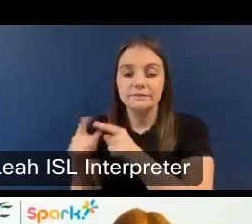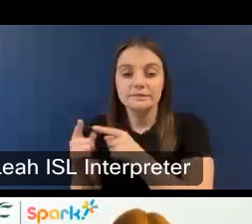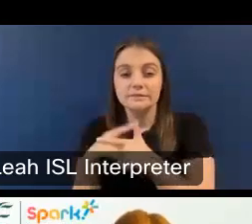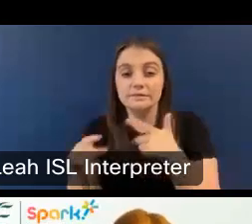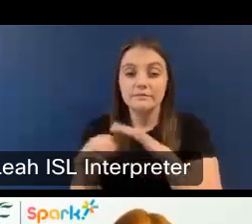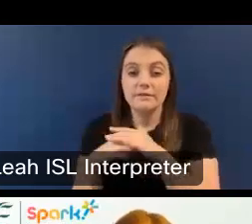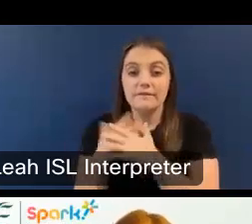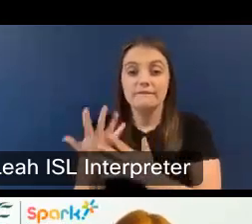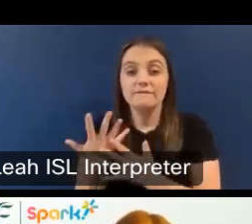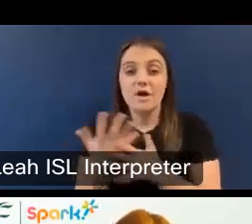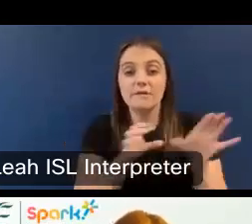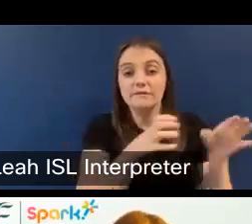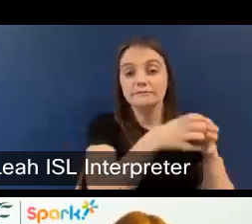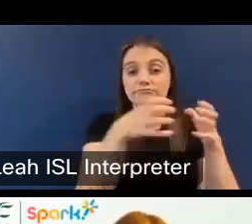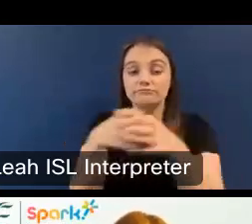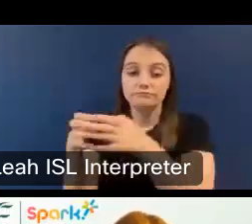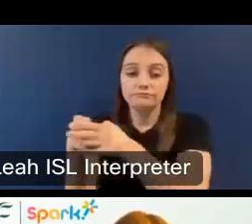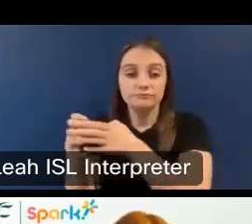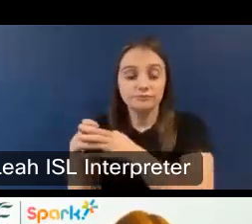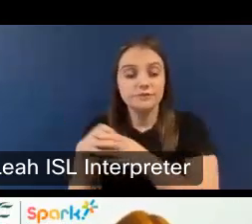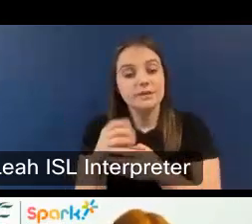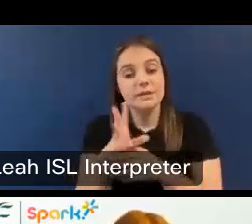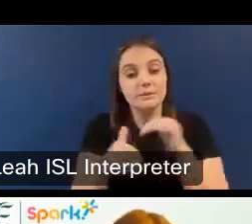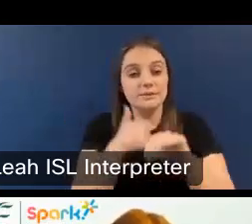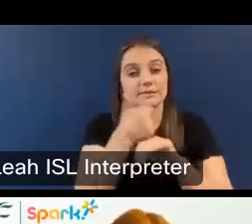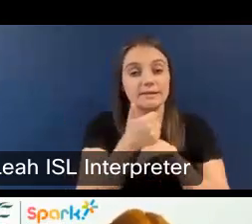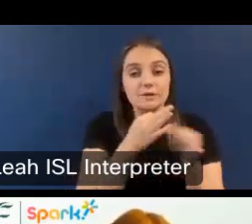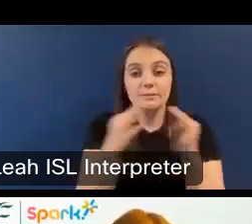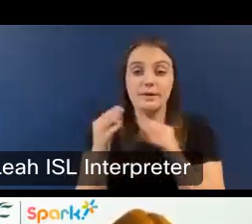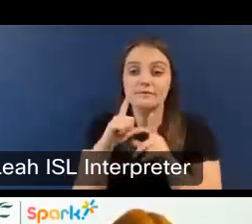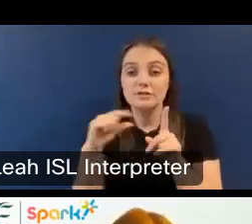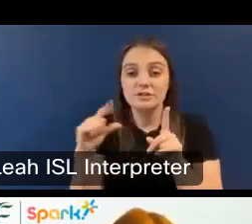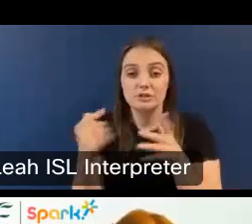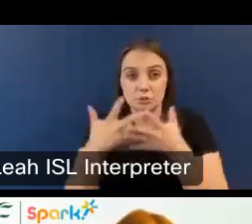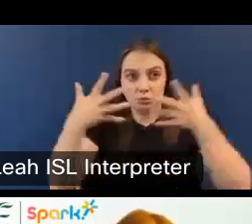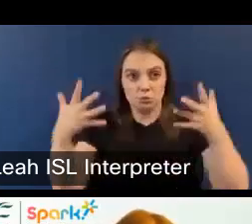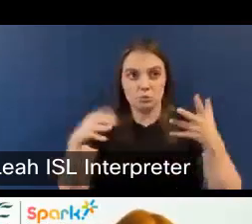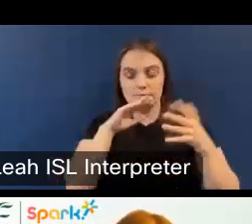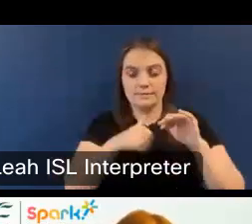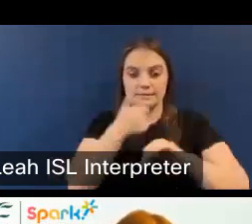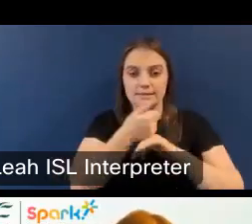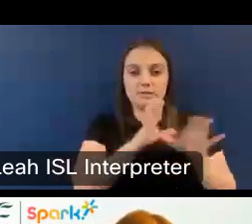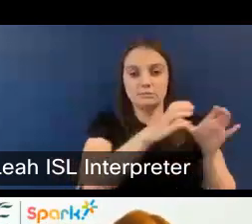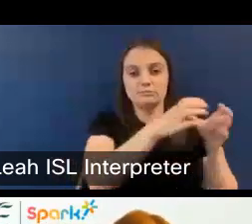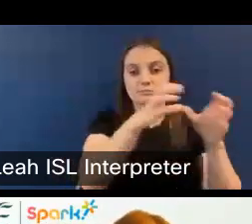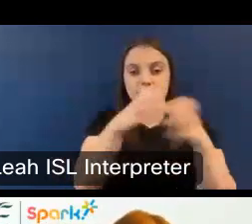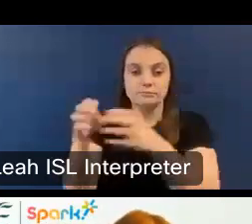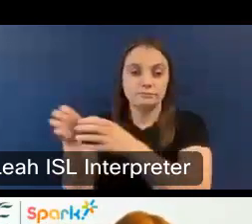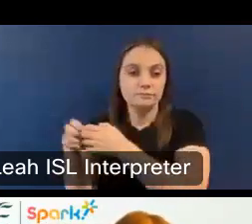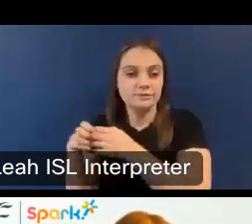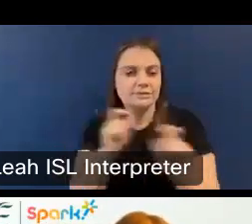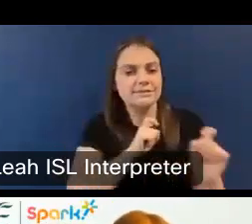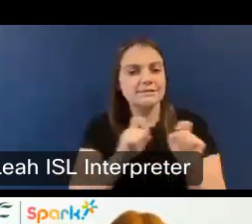design disciplines that kind of came across after digital became such a big reality, which we're still talking about product